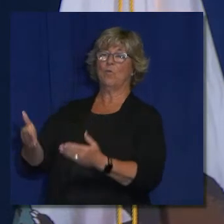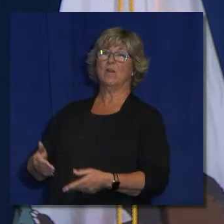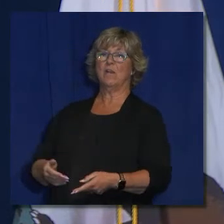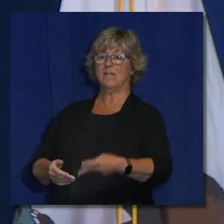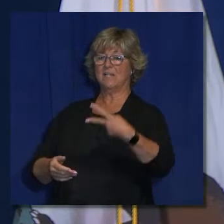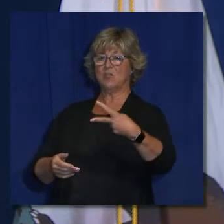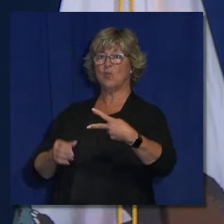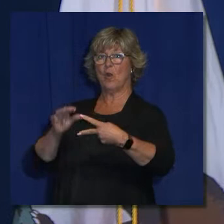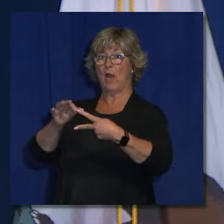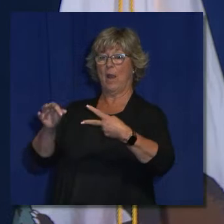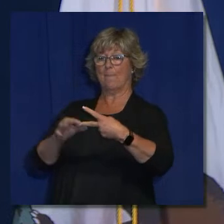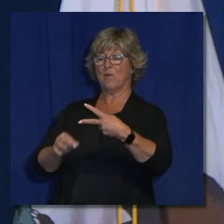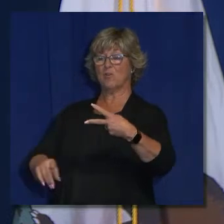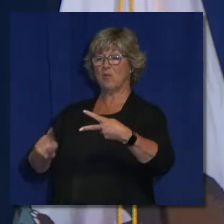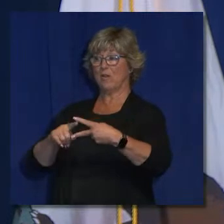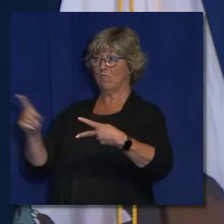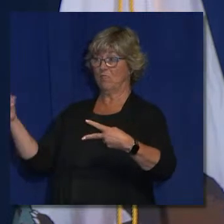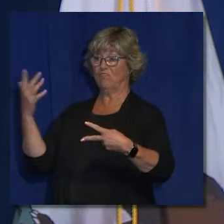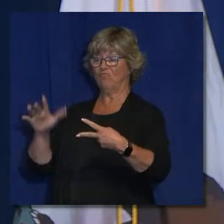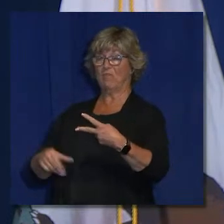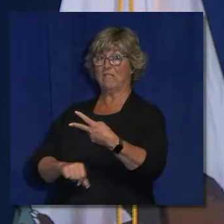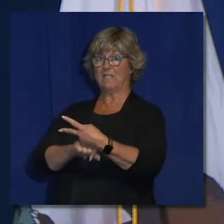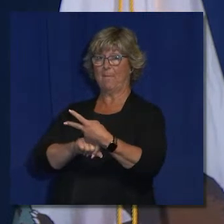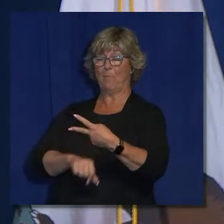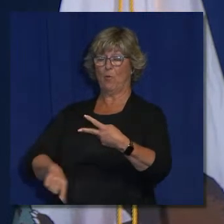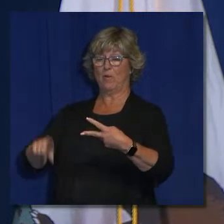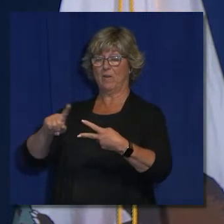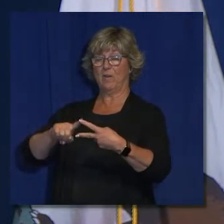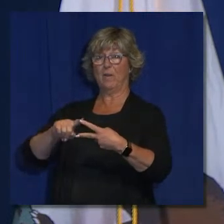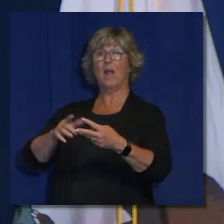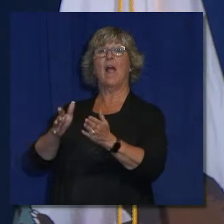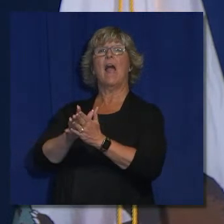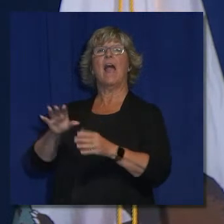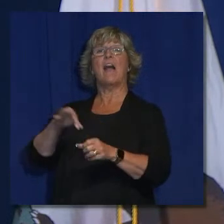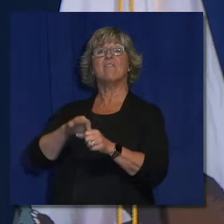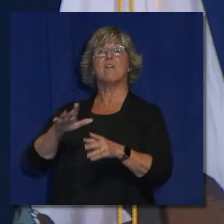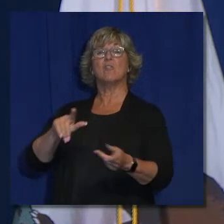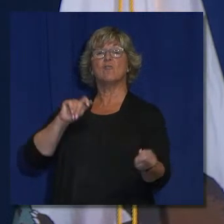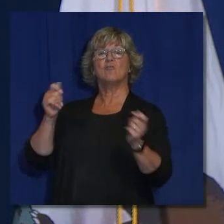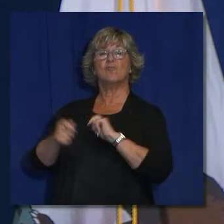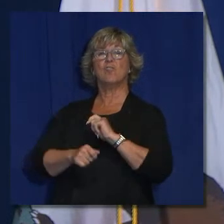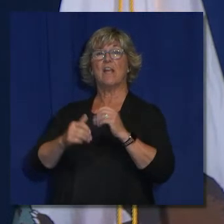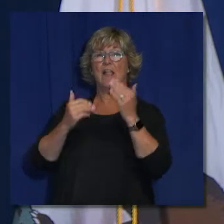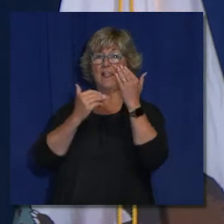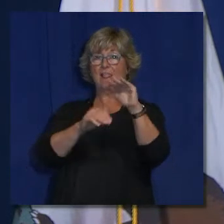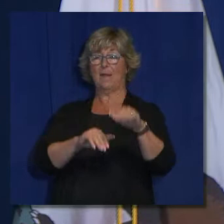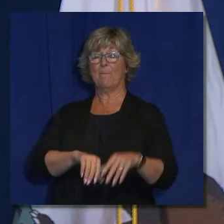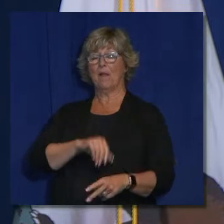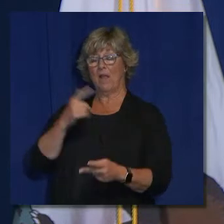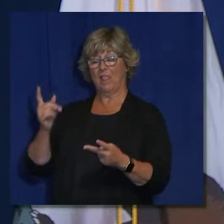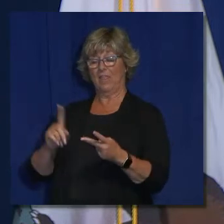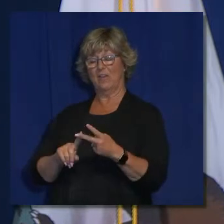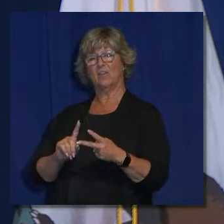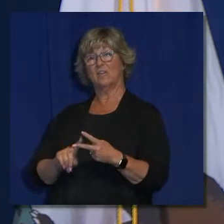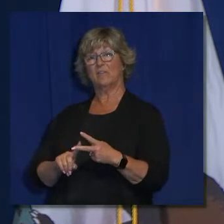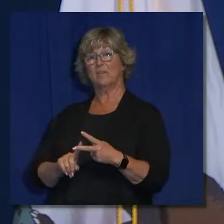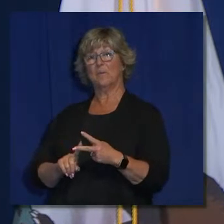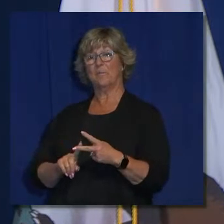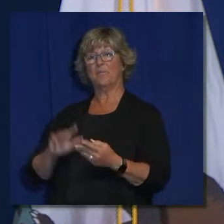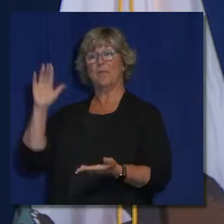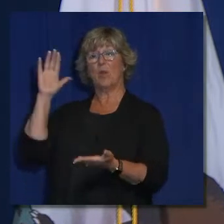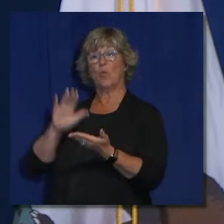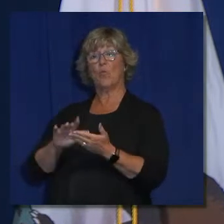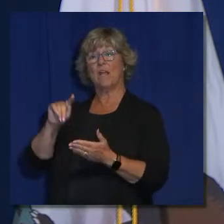two options, one of which you've said you've supported today, which is asking voters to change the limit. The other option is